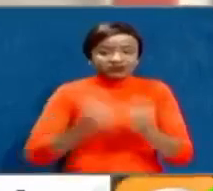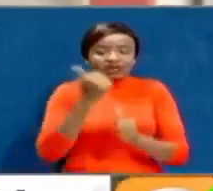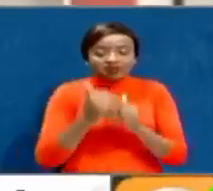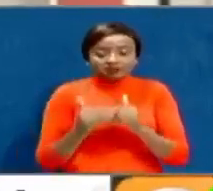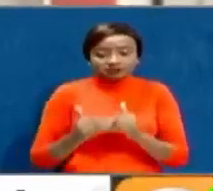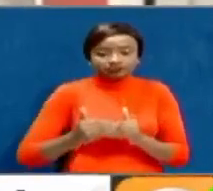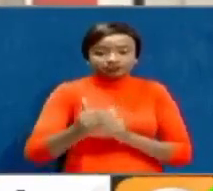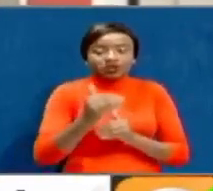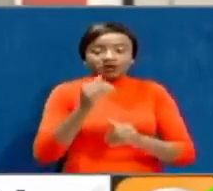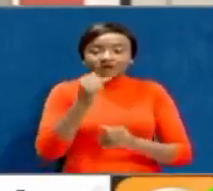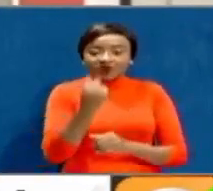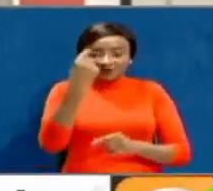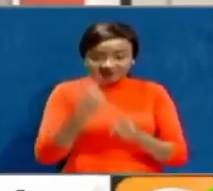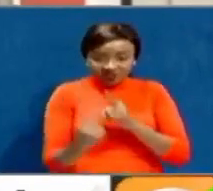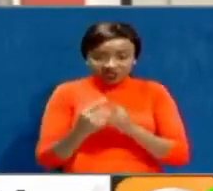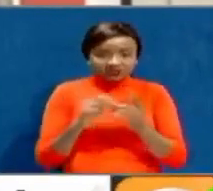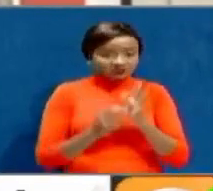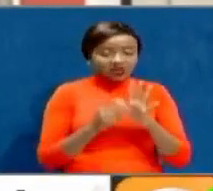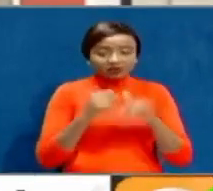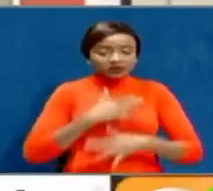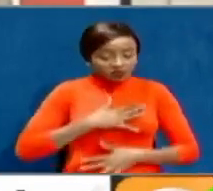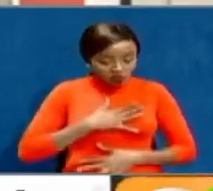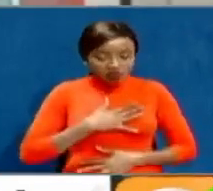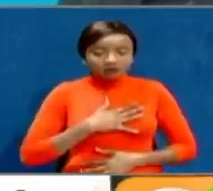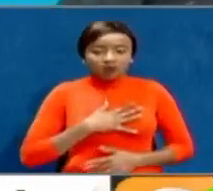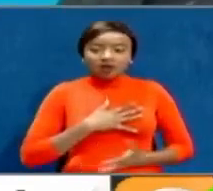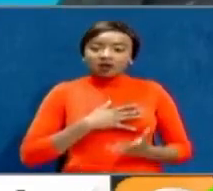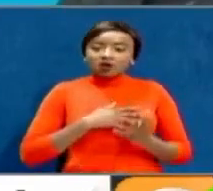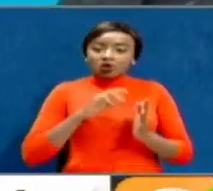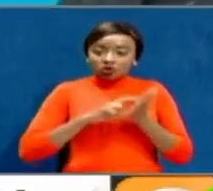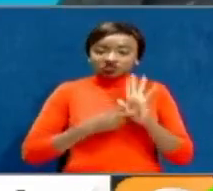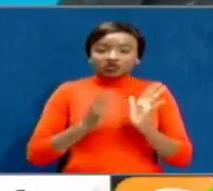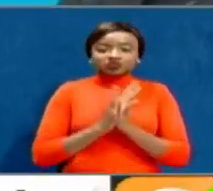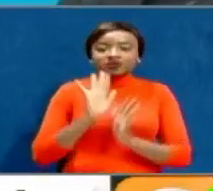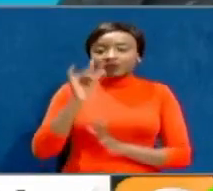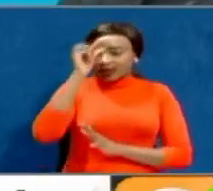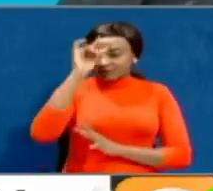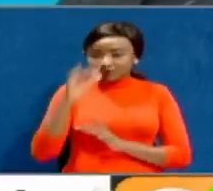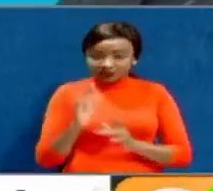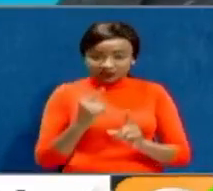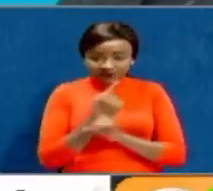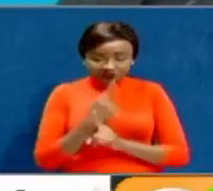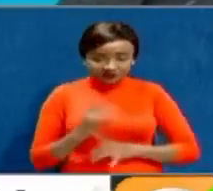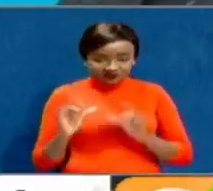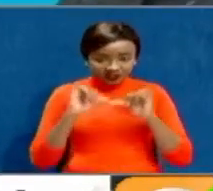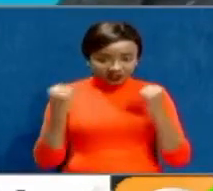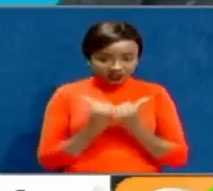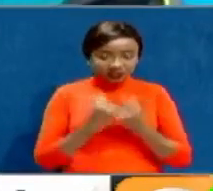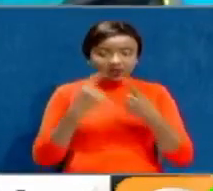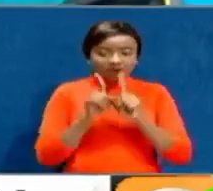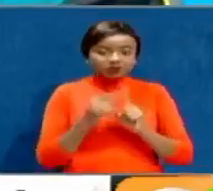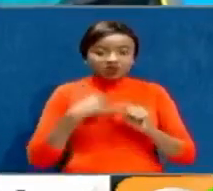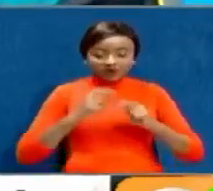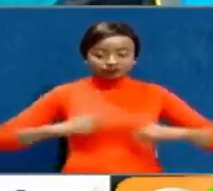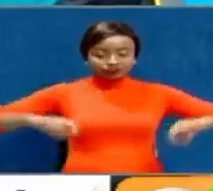next 5 years and must honor any existing contracts with government bodies. This was, however, ruled out by a competition tribunal in February this